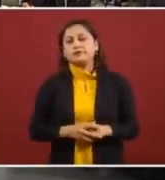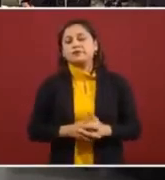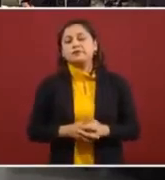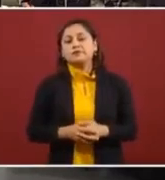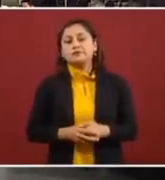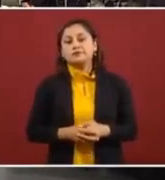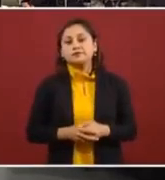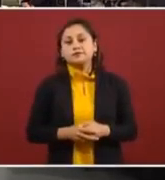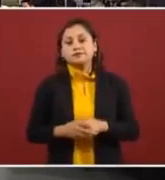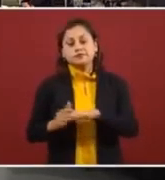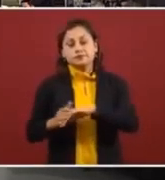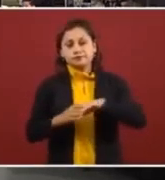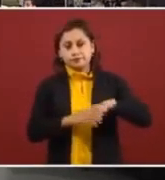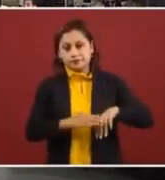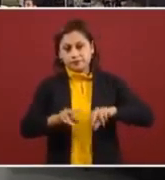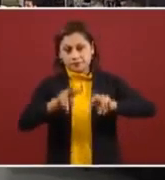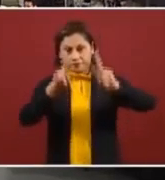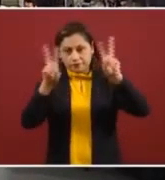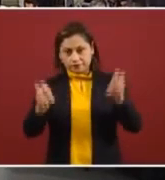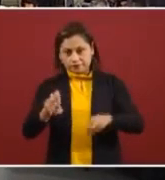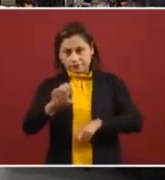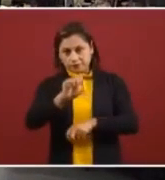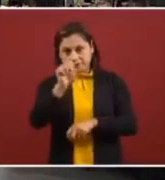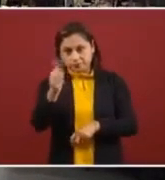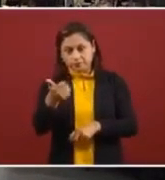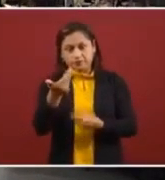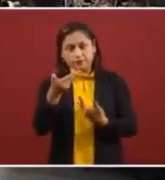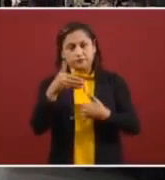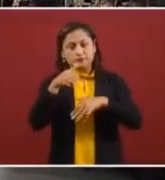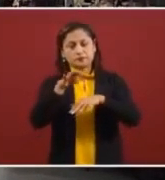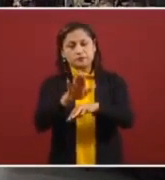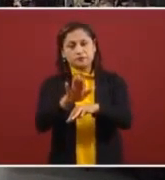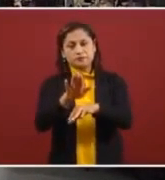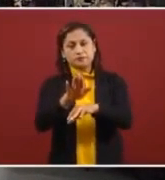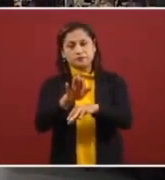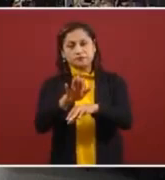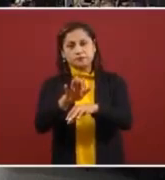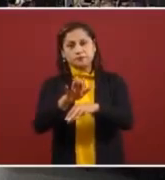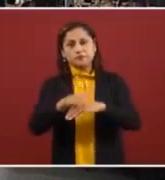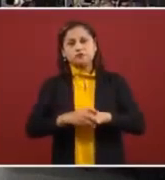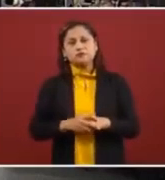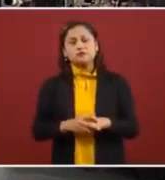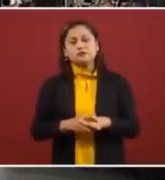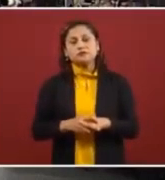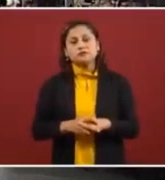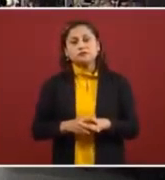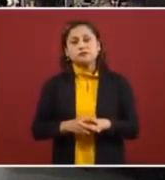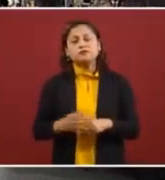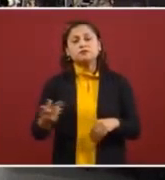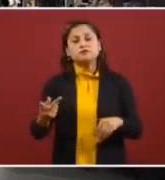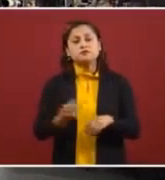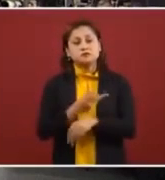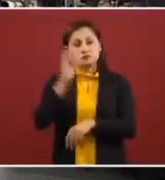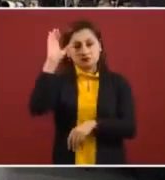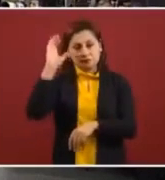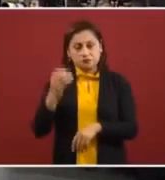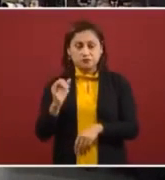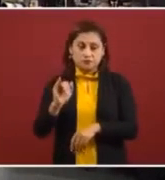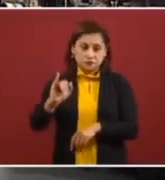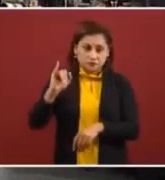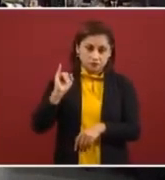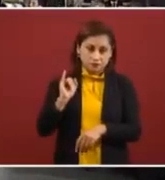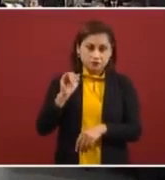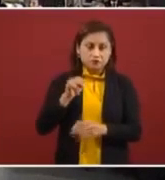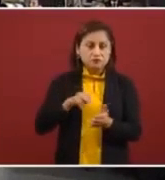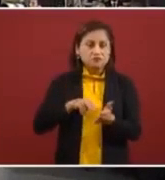delivering medications and making sure there's enough. What about in relation to what happened in Culiacán?